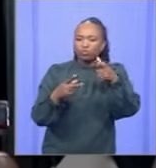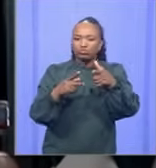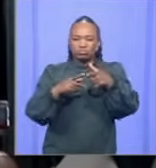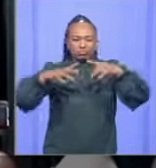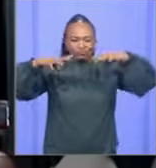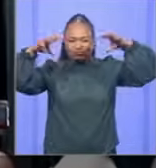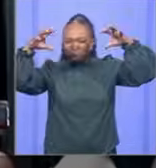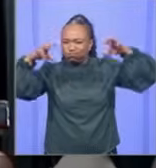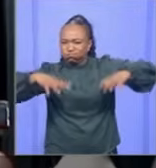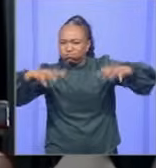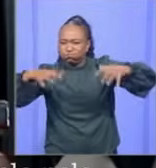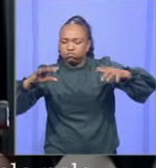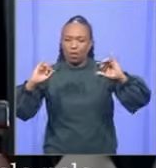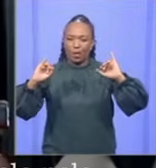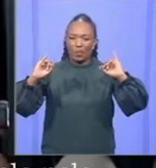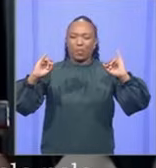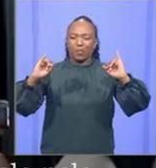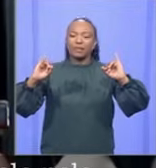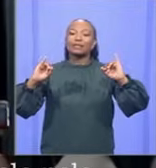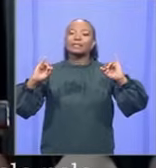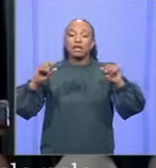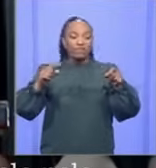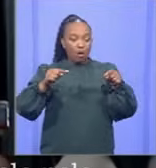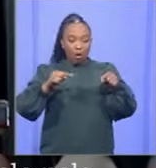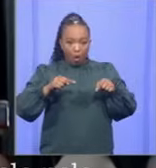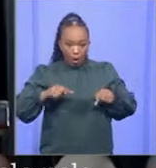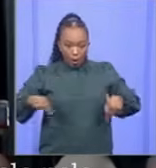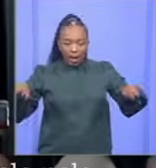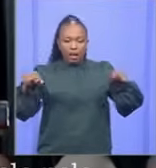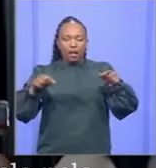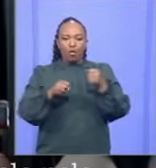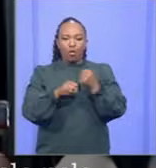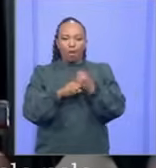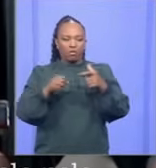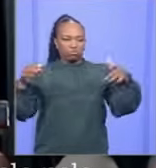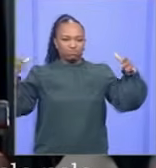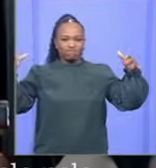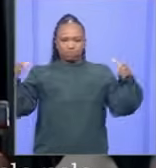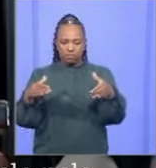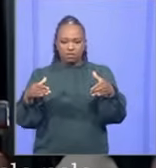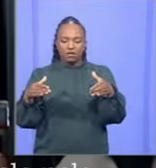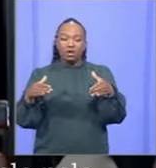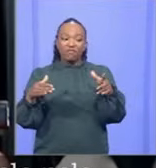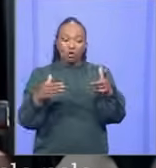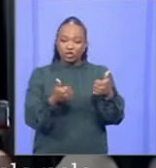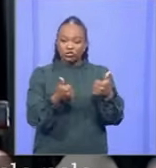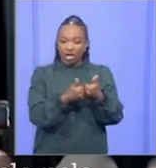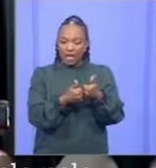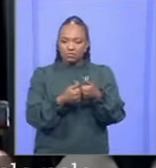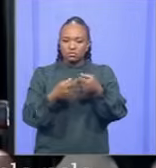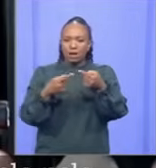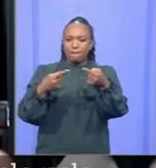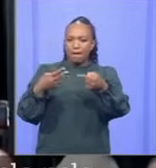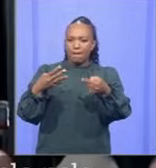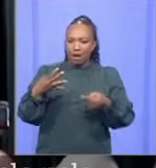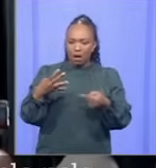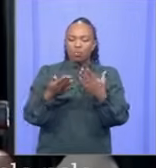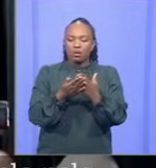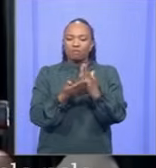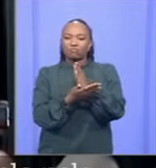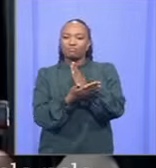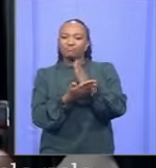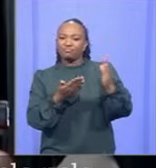but examples of this. Our collective efforts to deal with these challenges will include the implementation of the Free State Climate